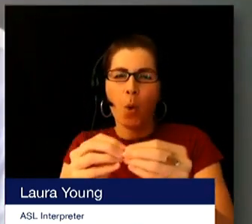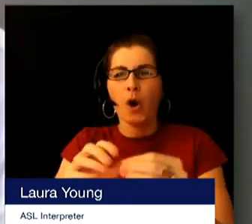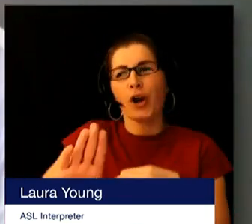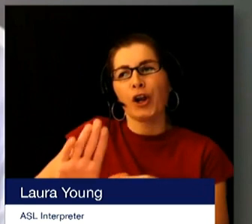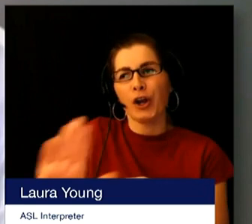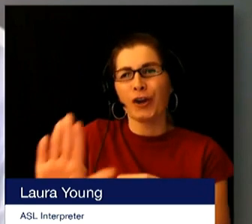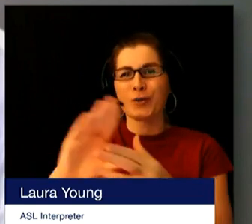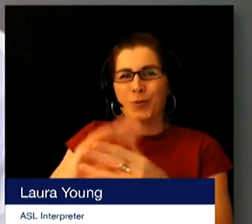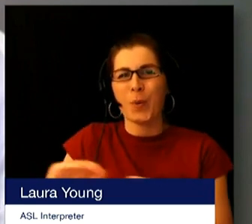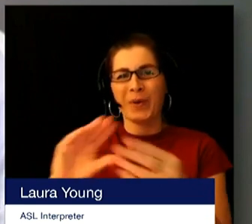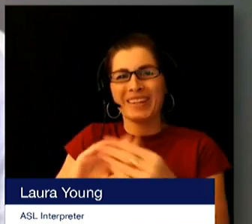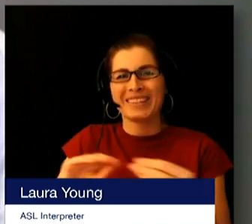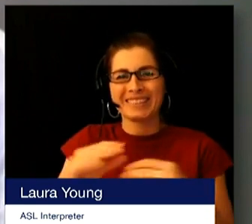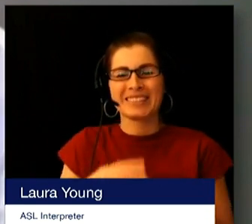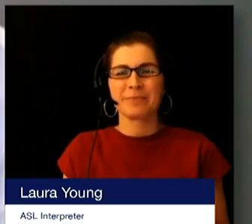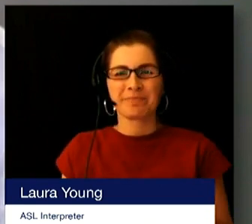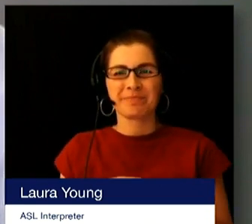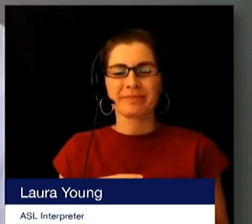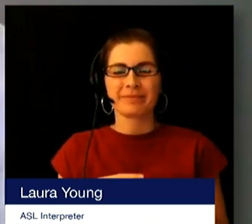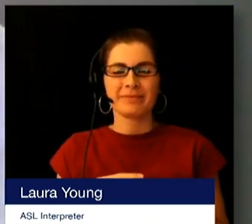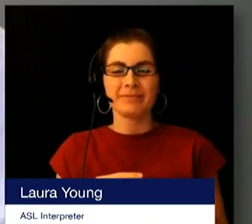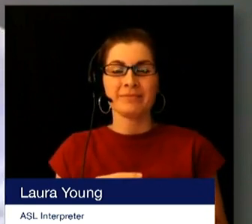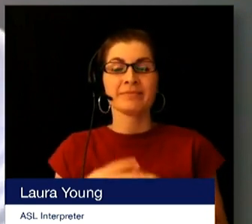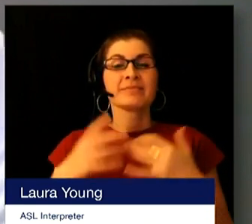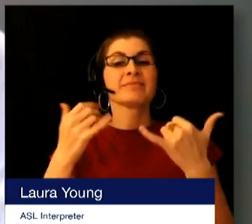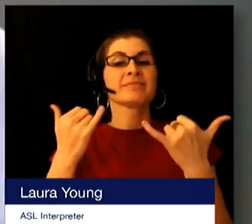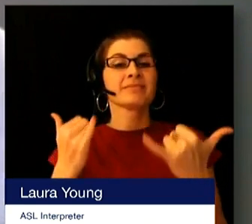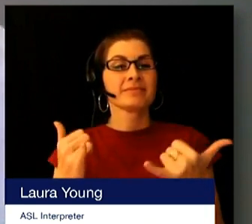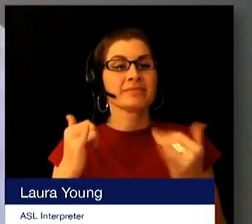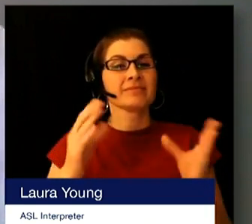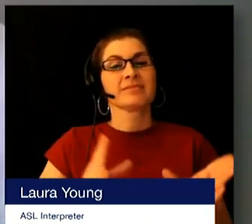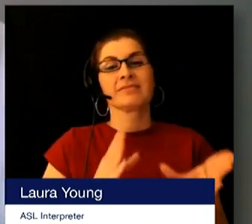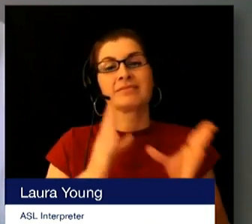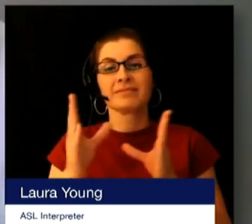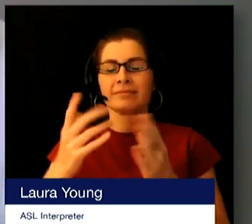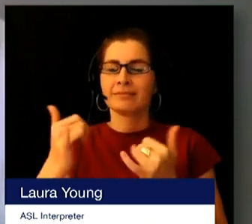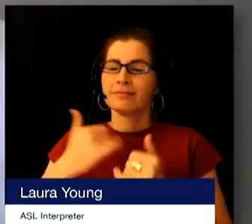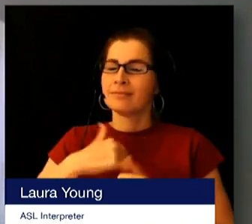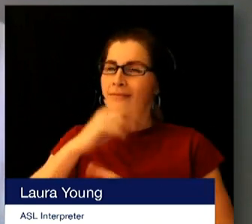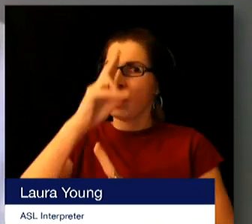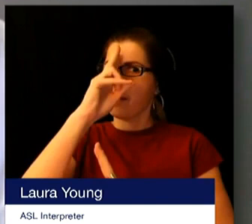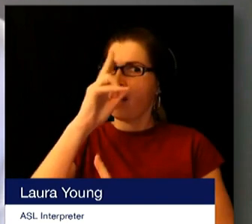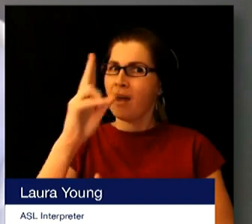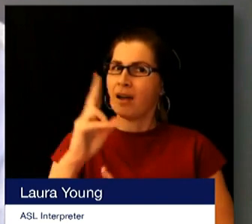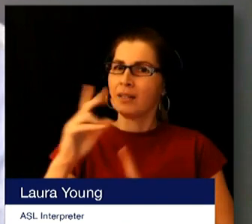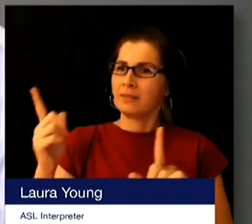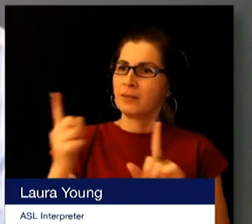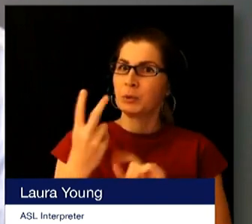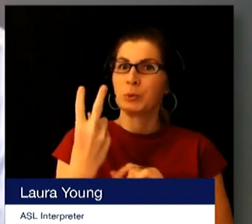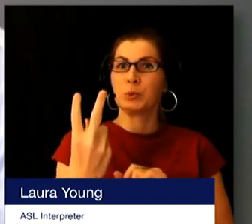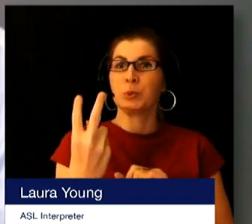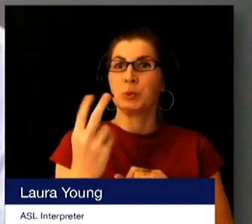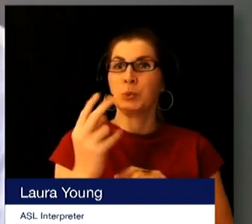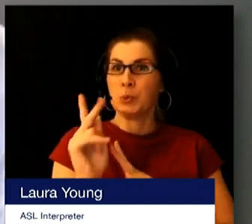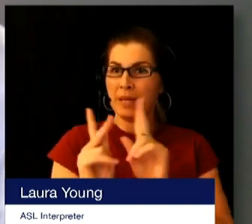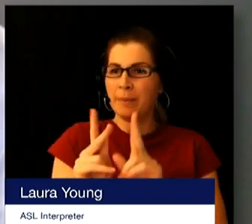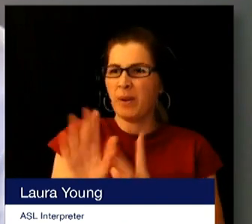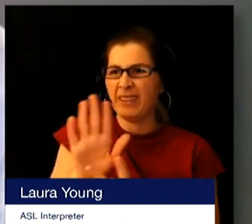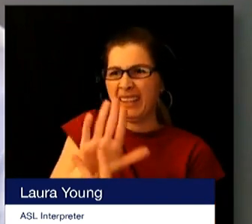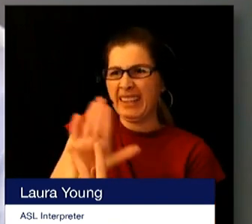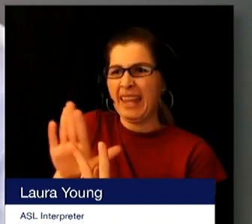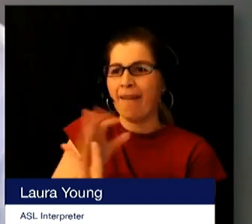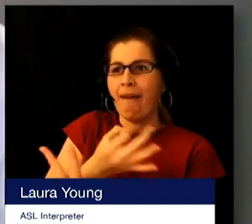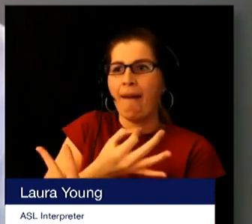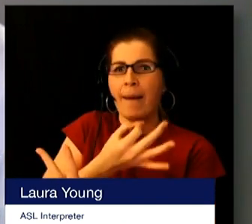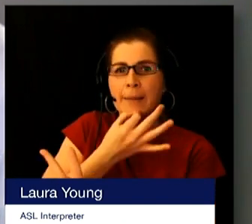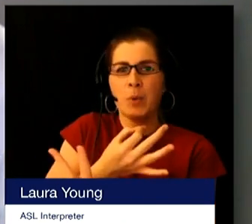her story. So moving on, I'm honored now to be joined by two people whose expertise on this issue